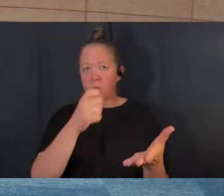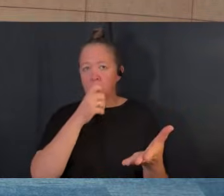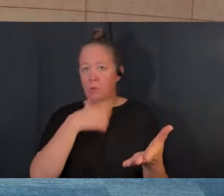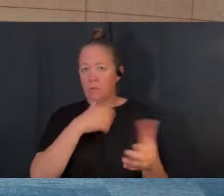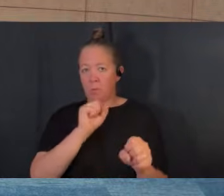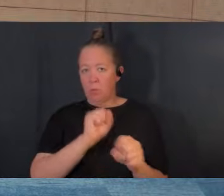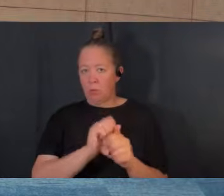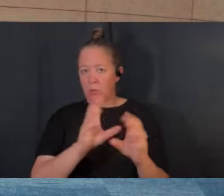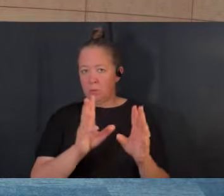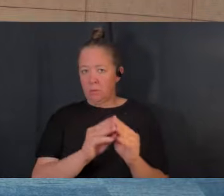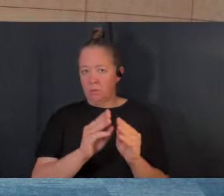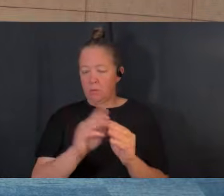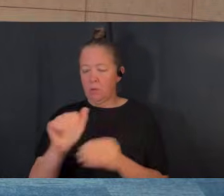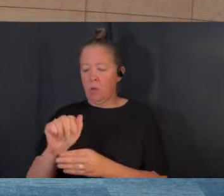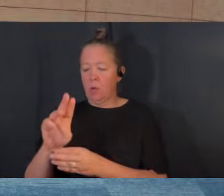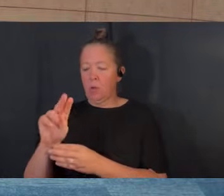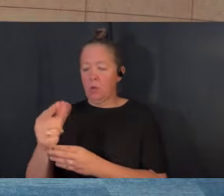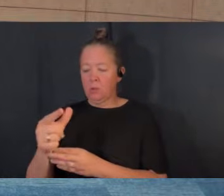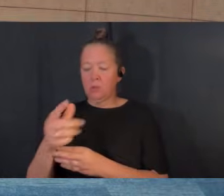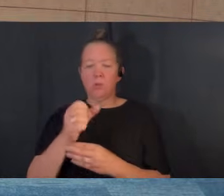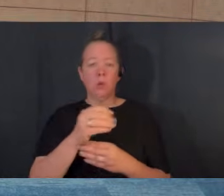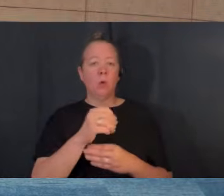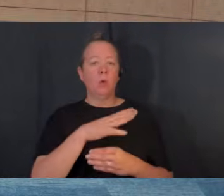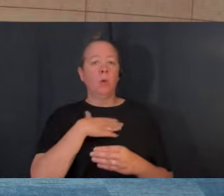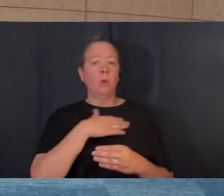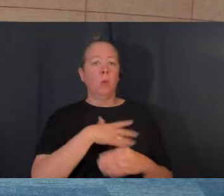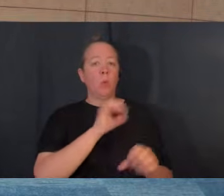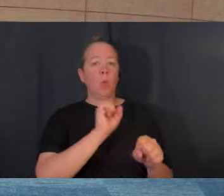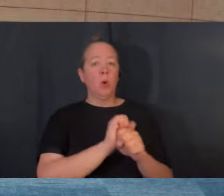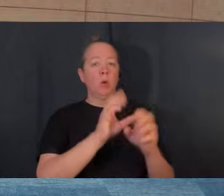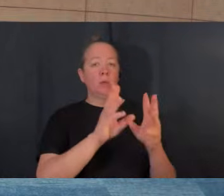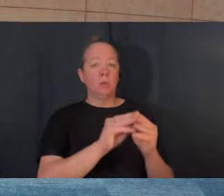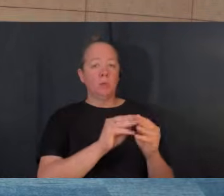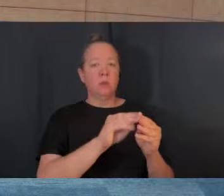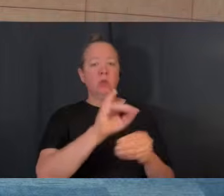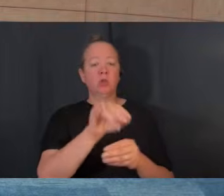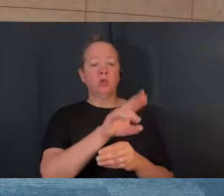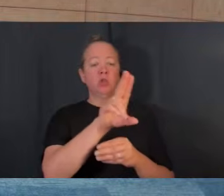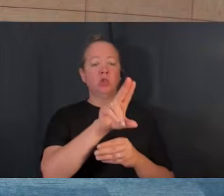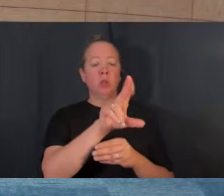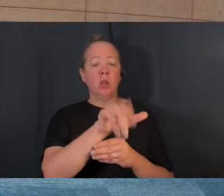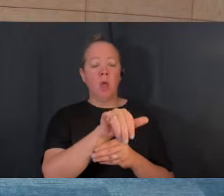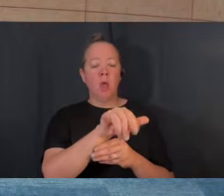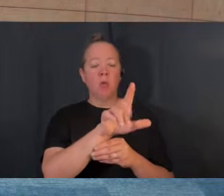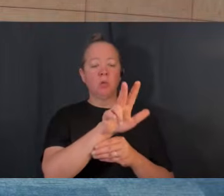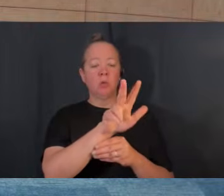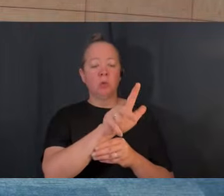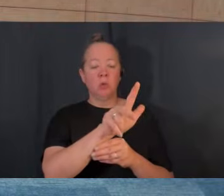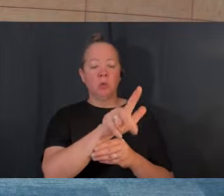sessions are July 23rd and then the September work session. So that would be the other alternative.